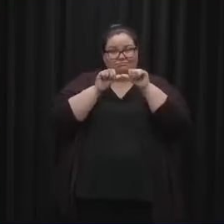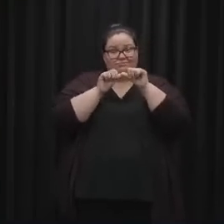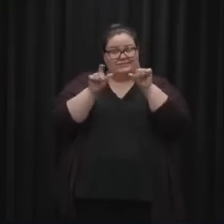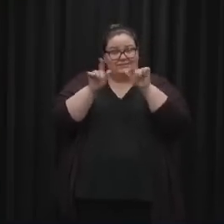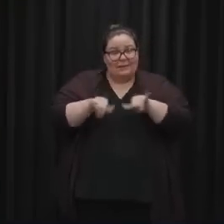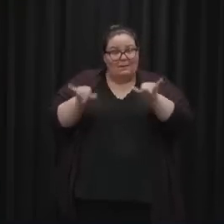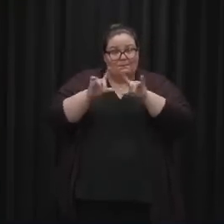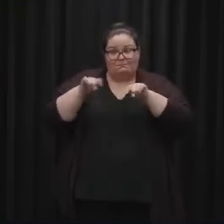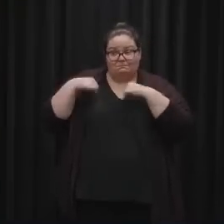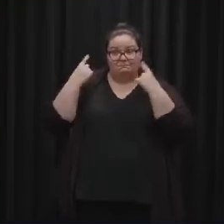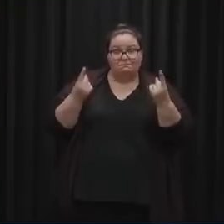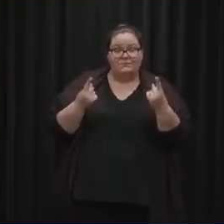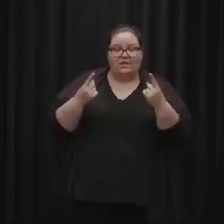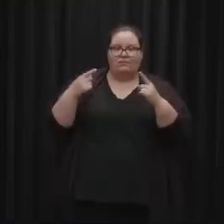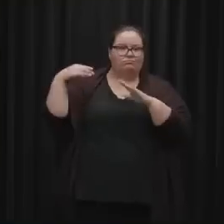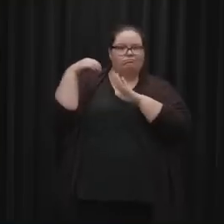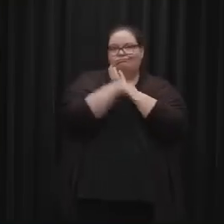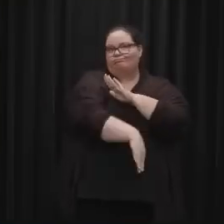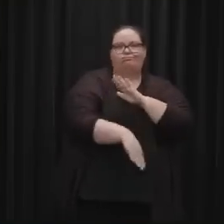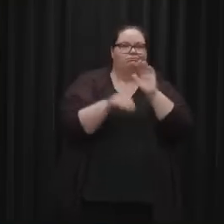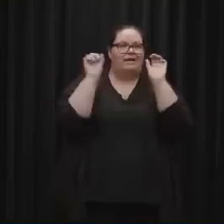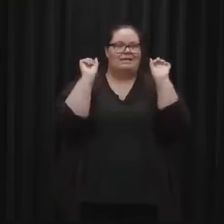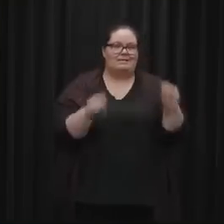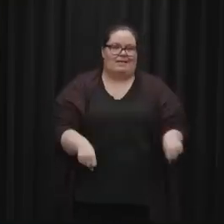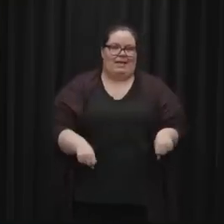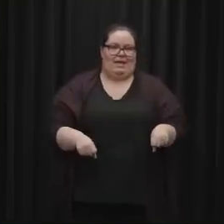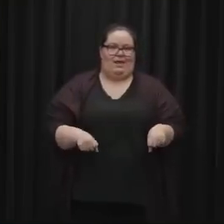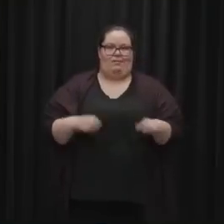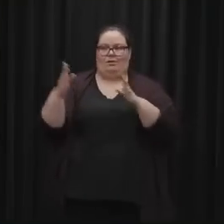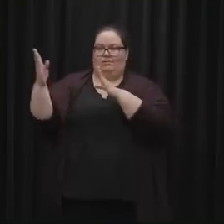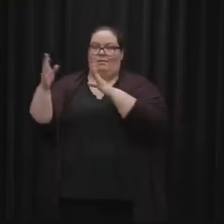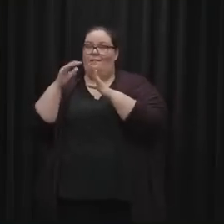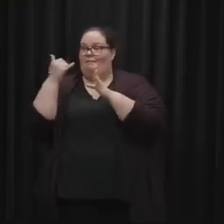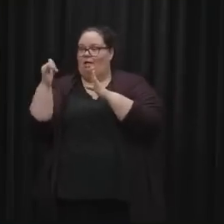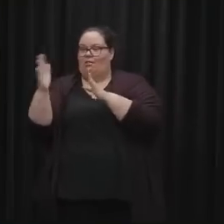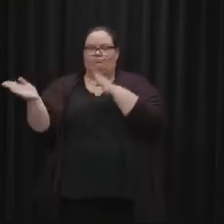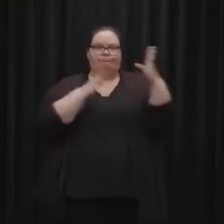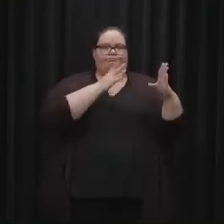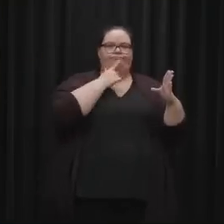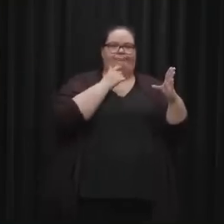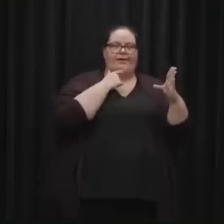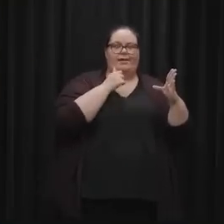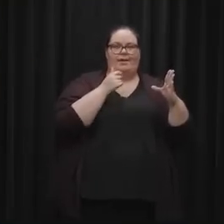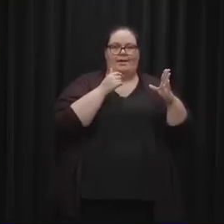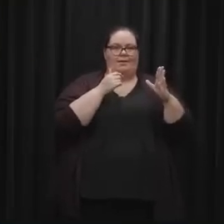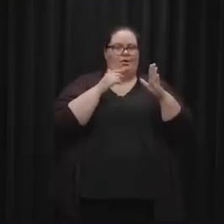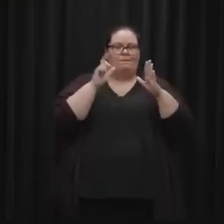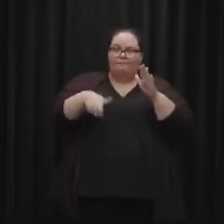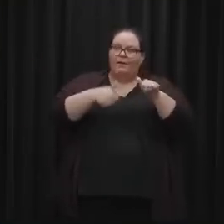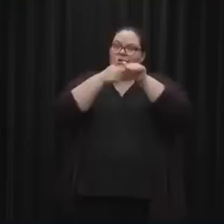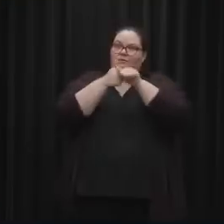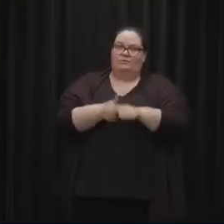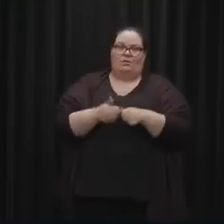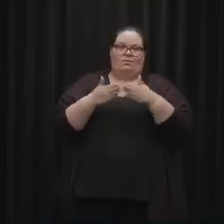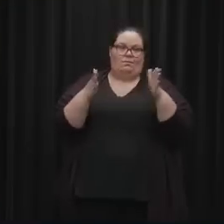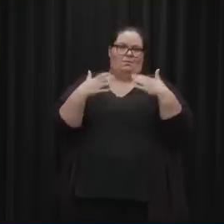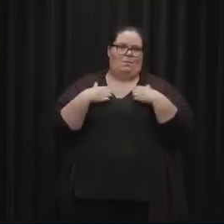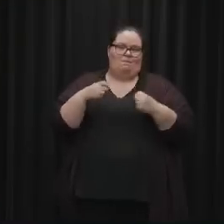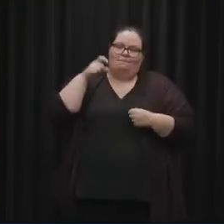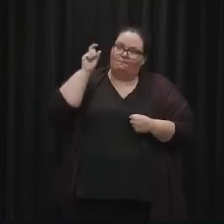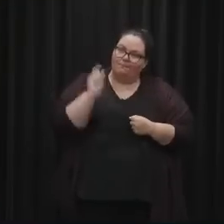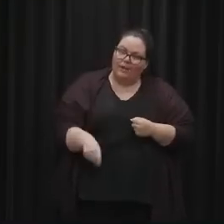that we have gone down so far with respect to following all of the public health measures and direction and guidance. Nous